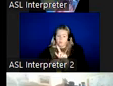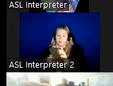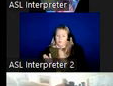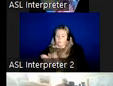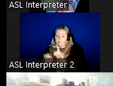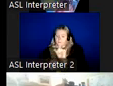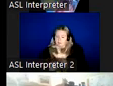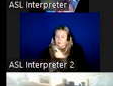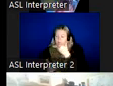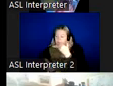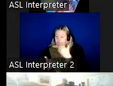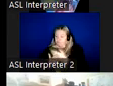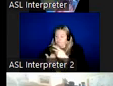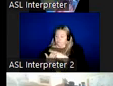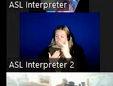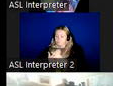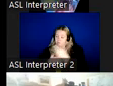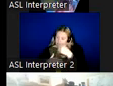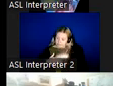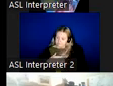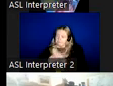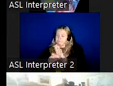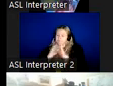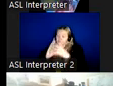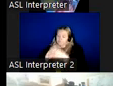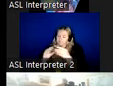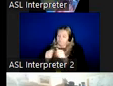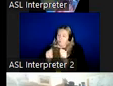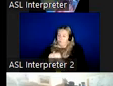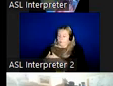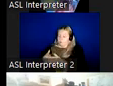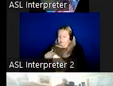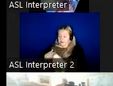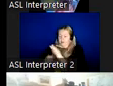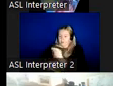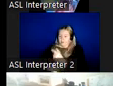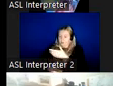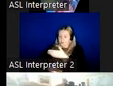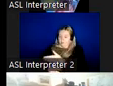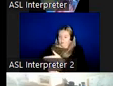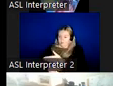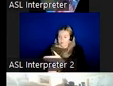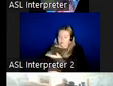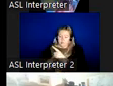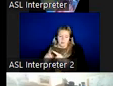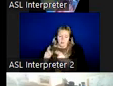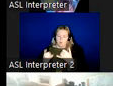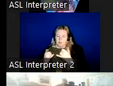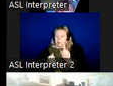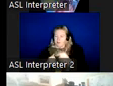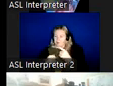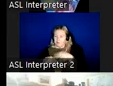they come in and they read with like the guide dogs and so forth. So right now it's just our service